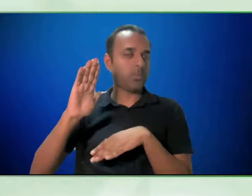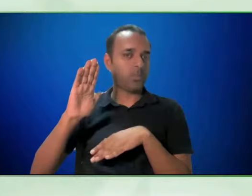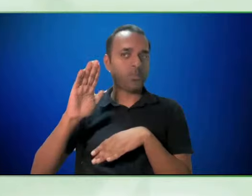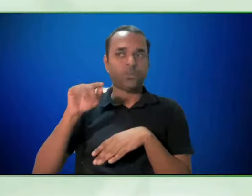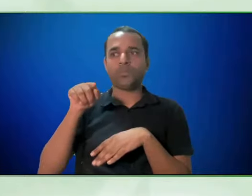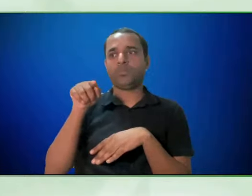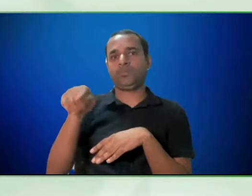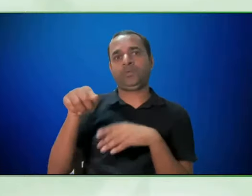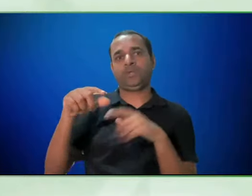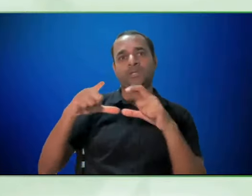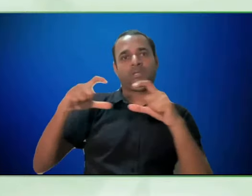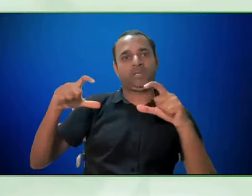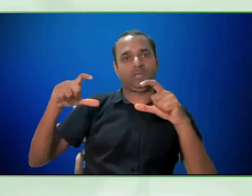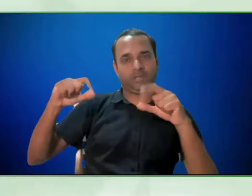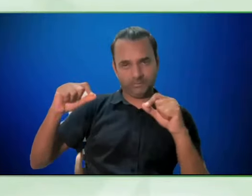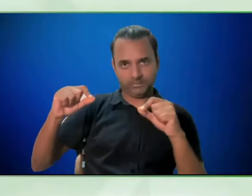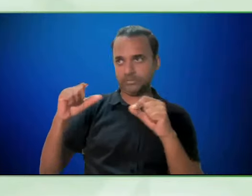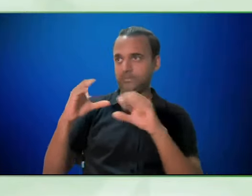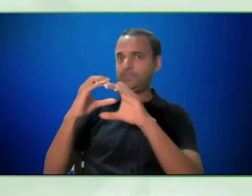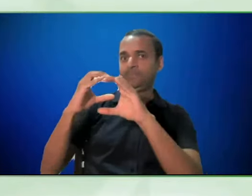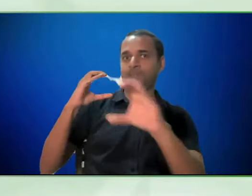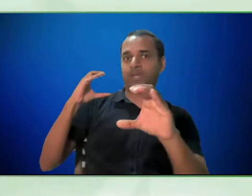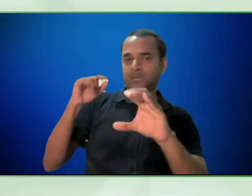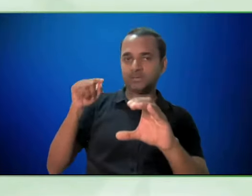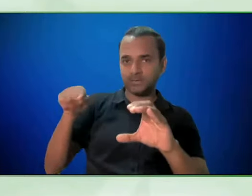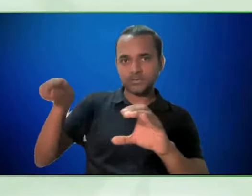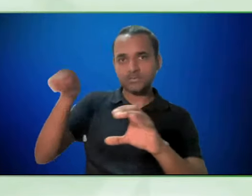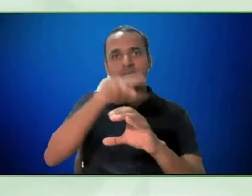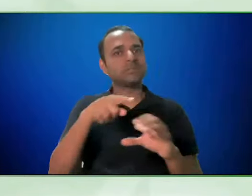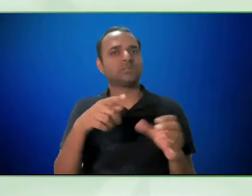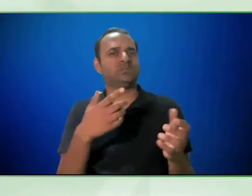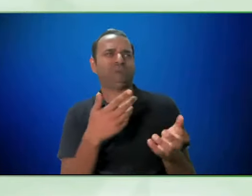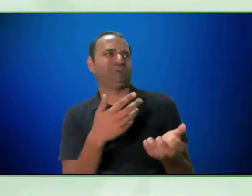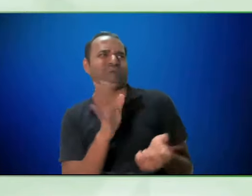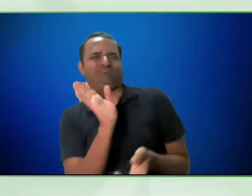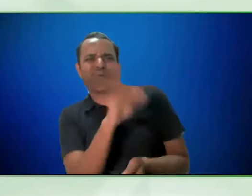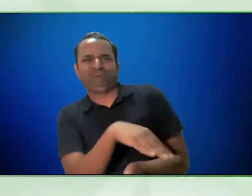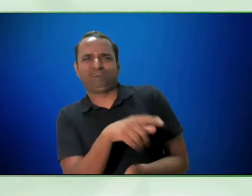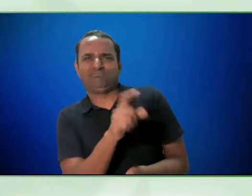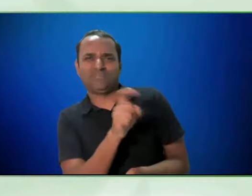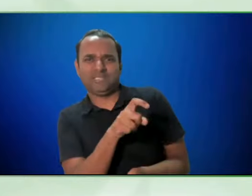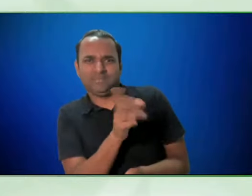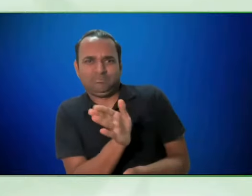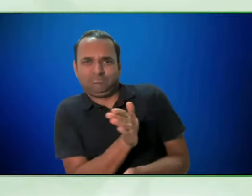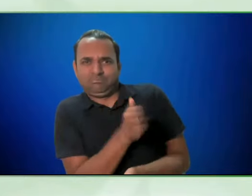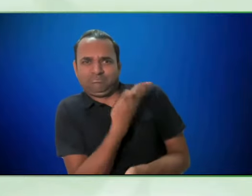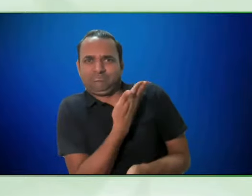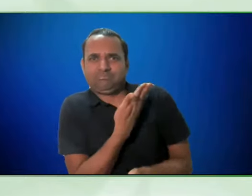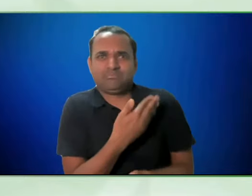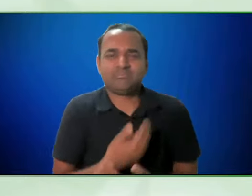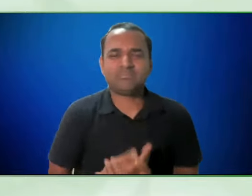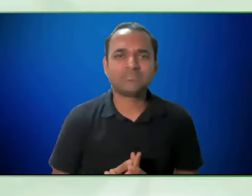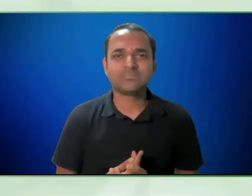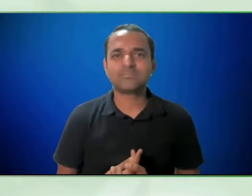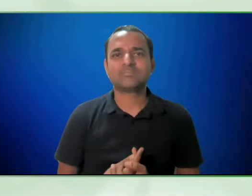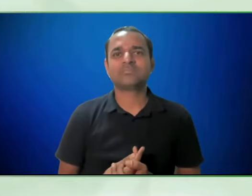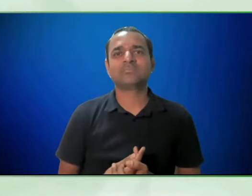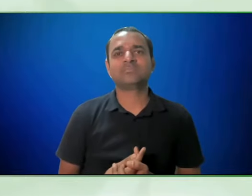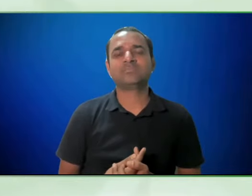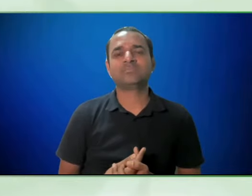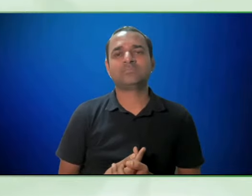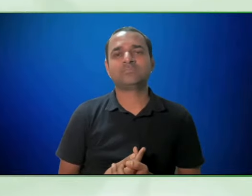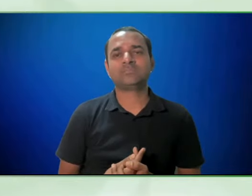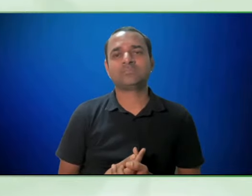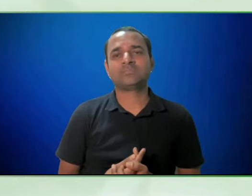beneficial to people with disability, but maybe it's not so obvious for other people. Very interesting. Could you say something